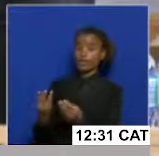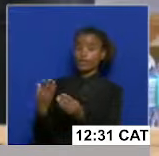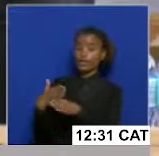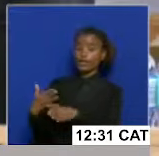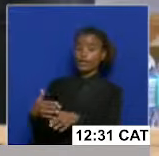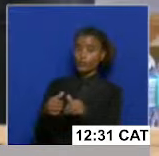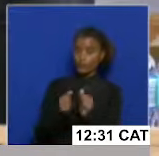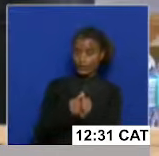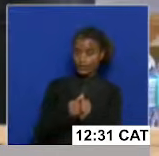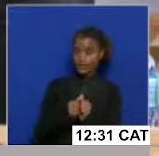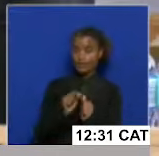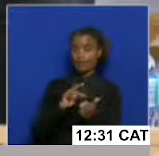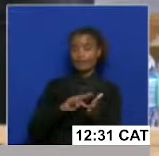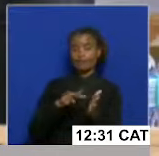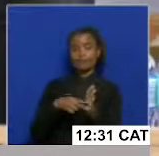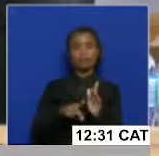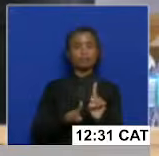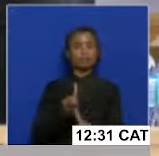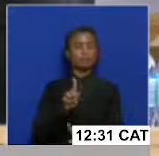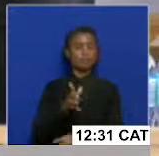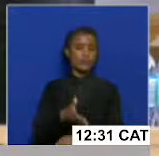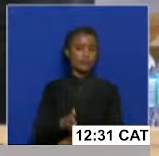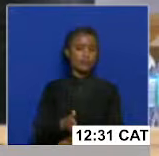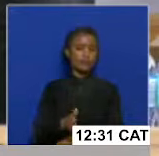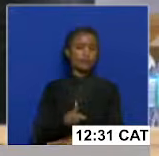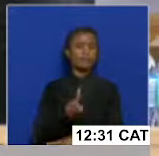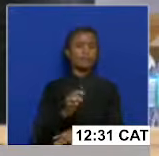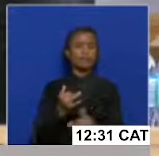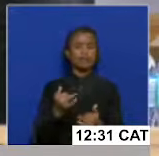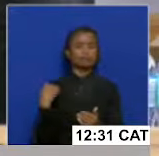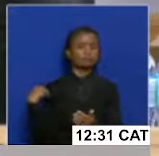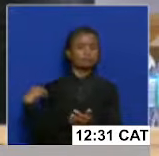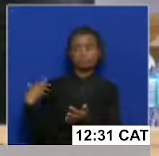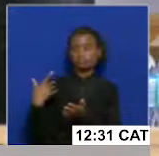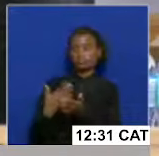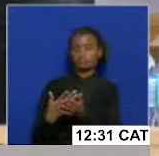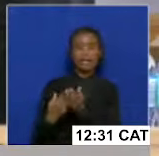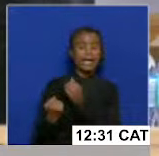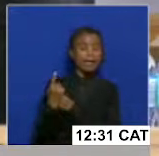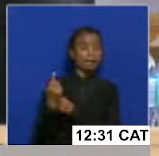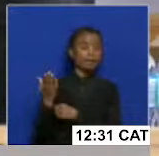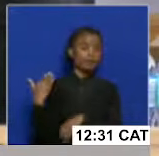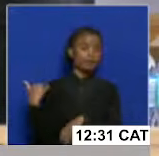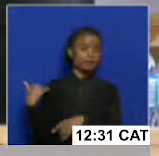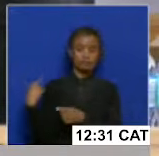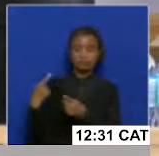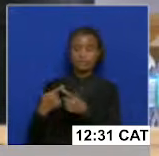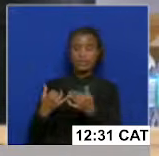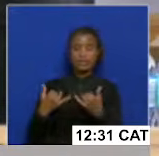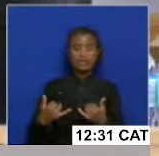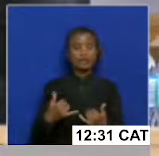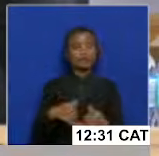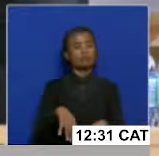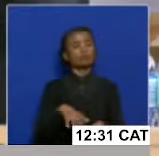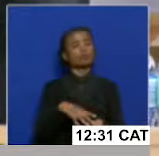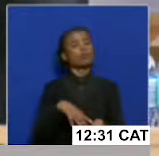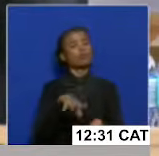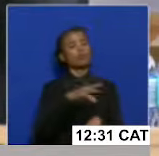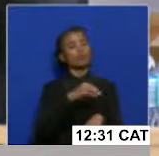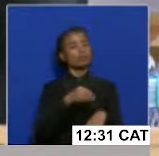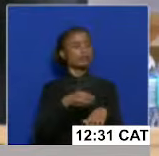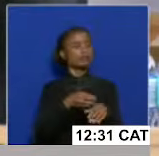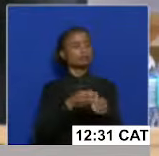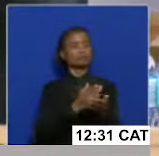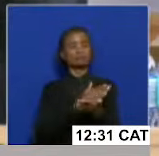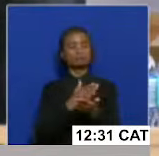would you do it? Time has passed. You've all taken the money and done with it whatever you wanted to do with